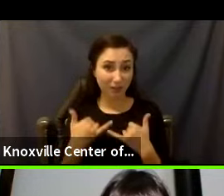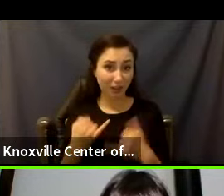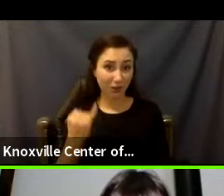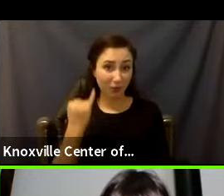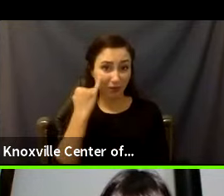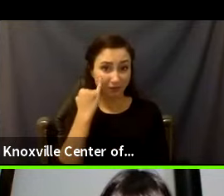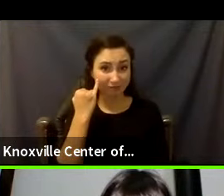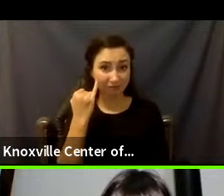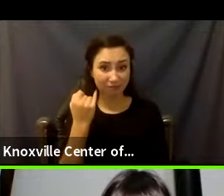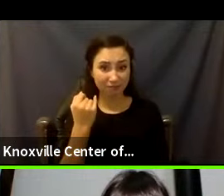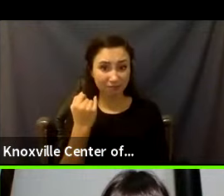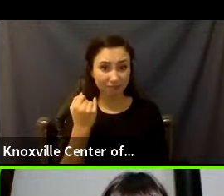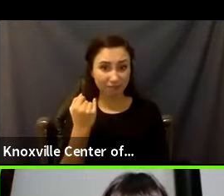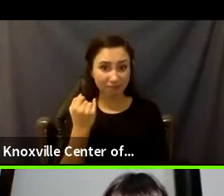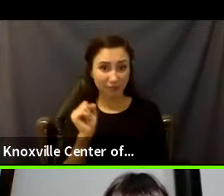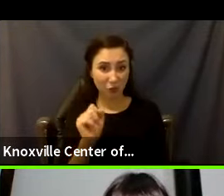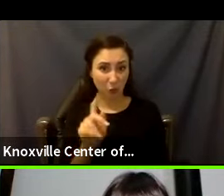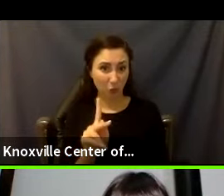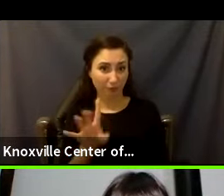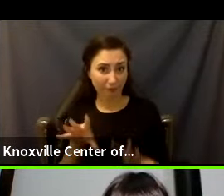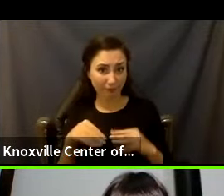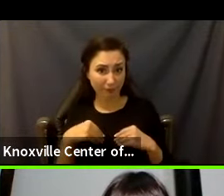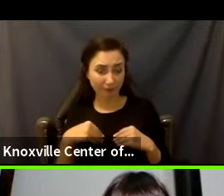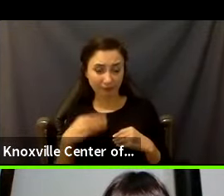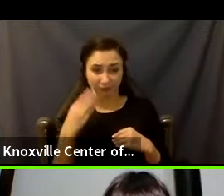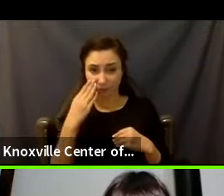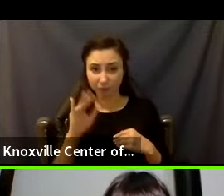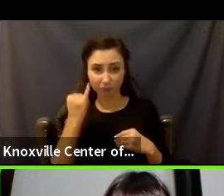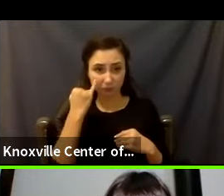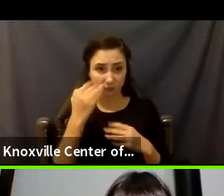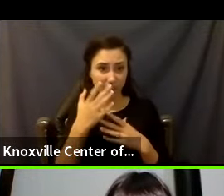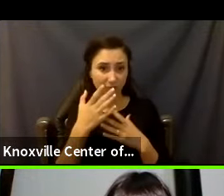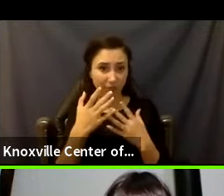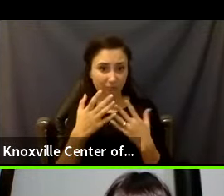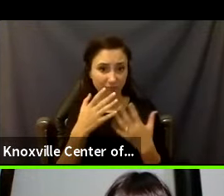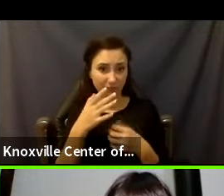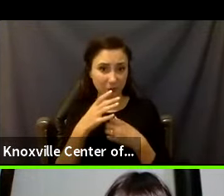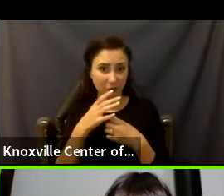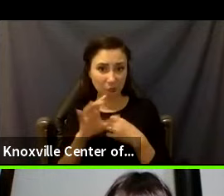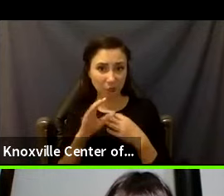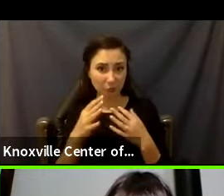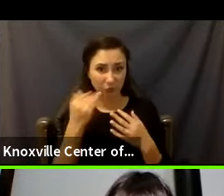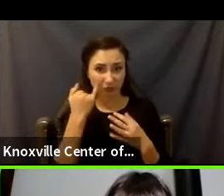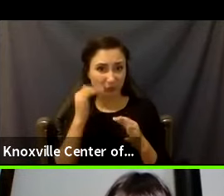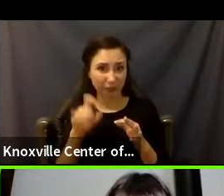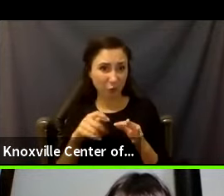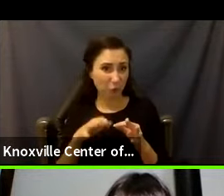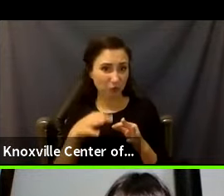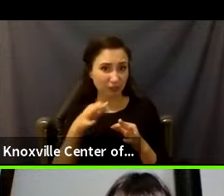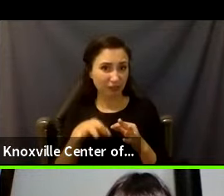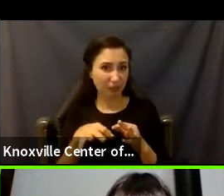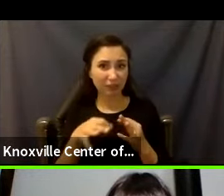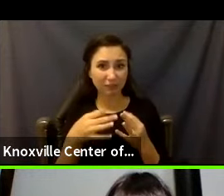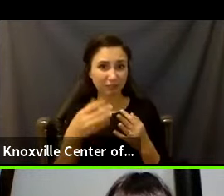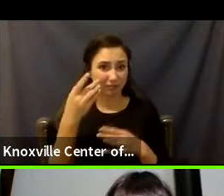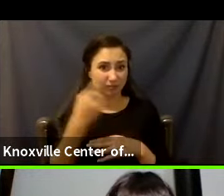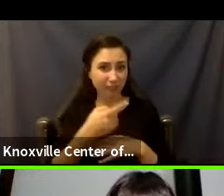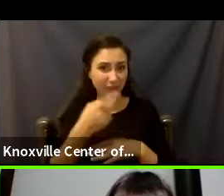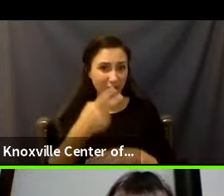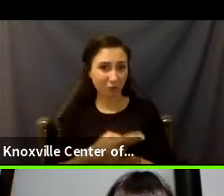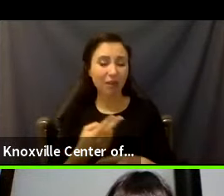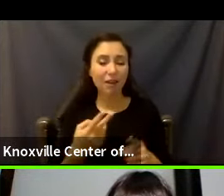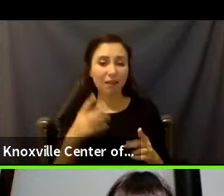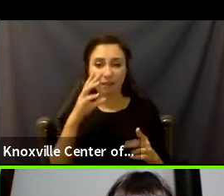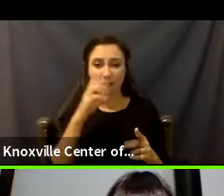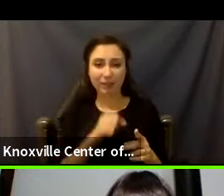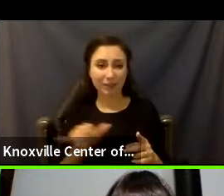that's reasonable. I don't know if that makes any sort of enforcement a nightmare, or if we need to delay it a day or two. And then I guess